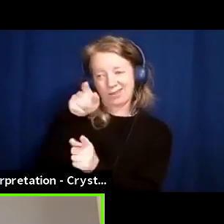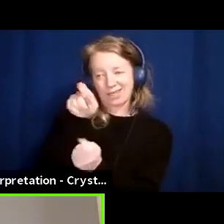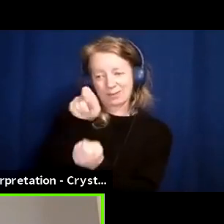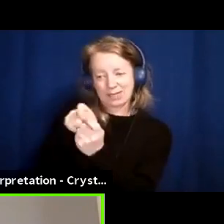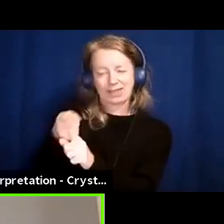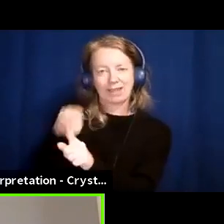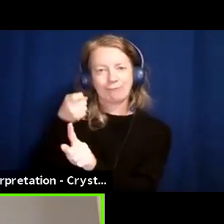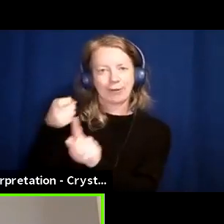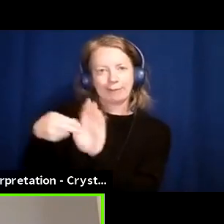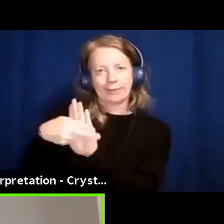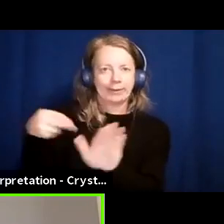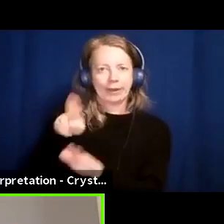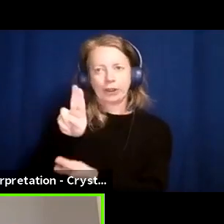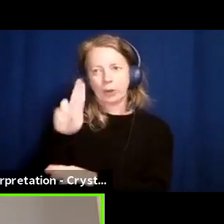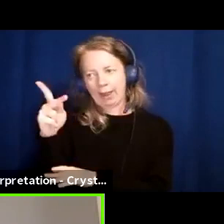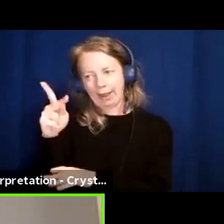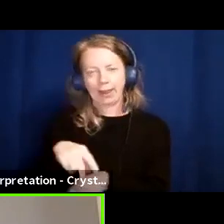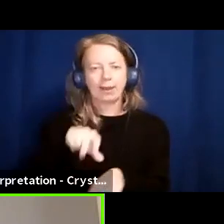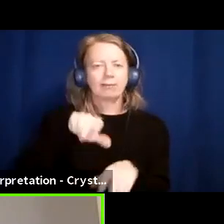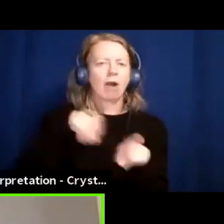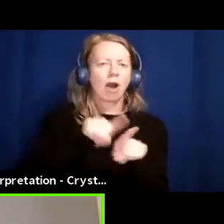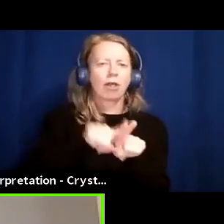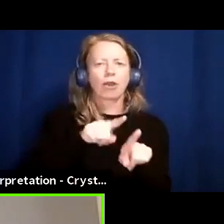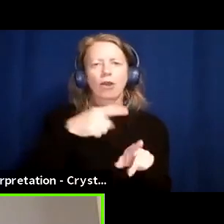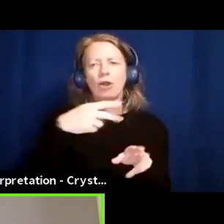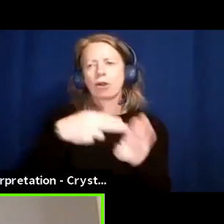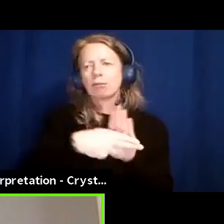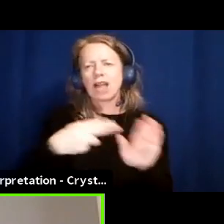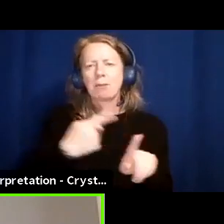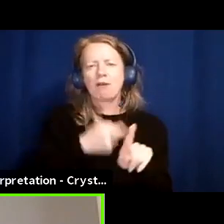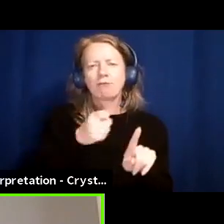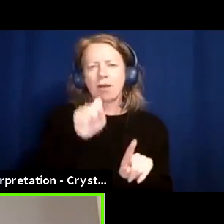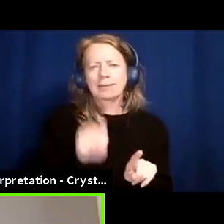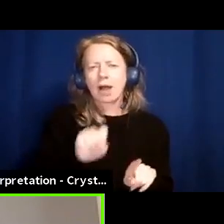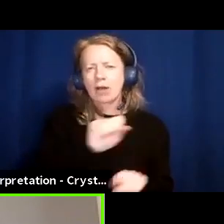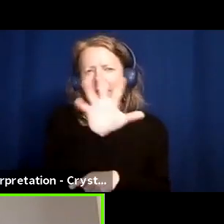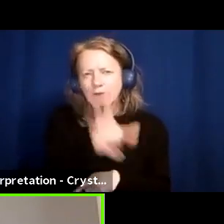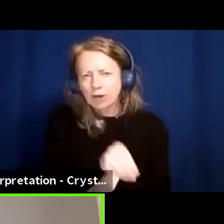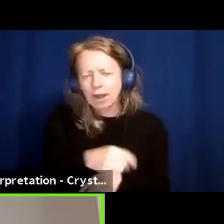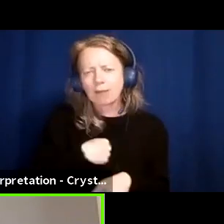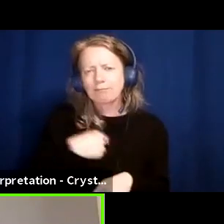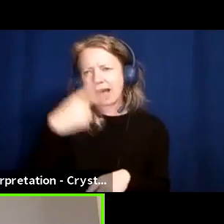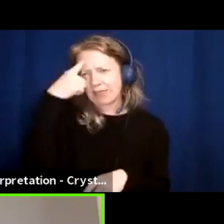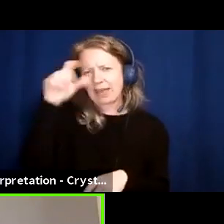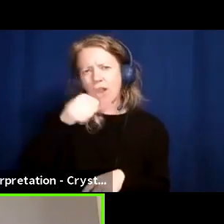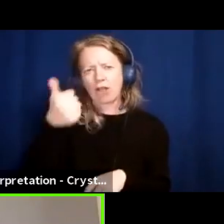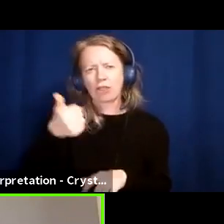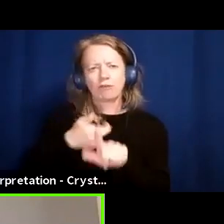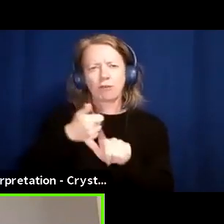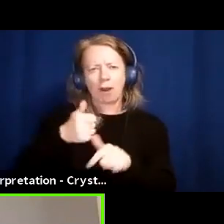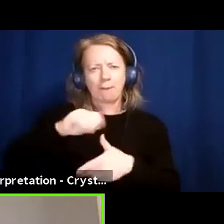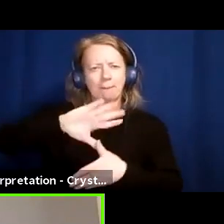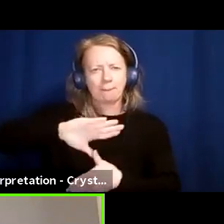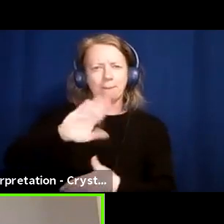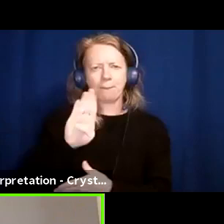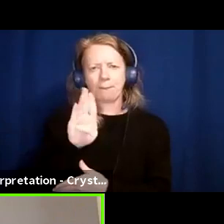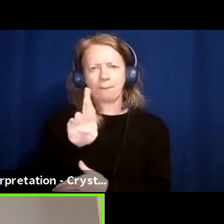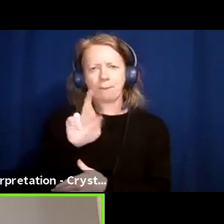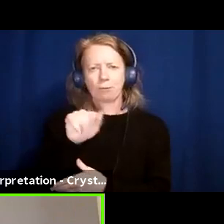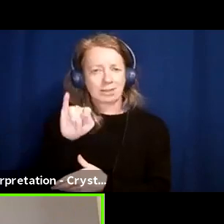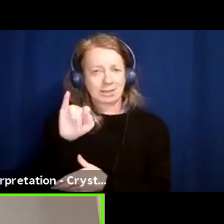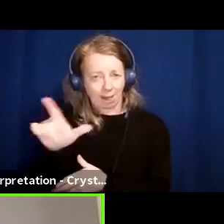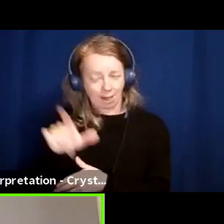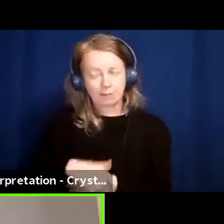a South Africa variant, and I believe a Brazil variant. Moderna and Pfizer